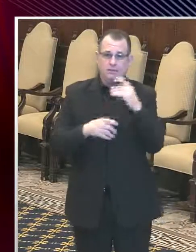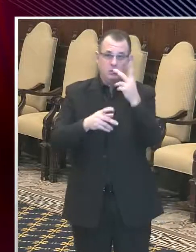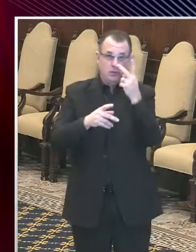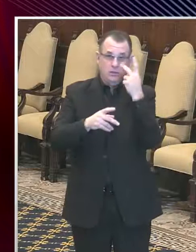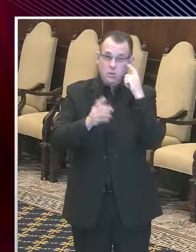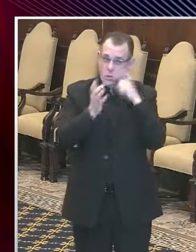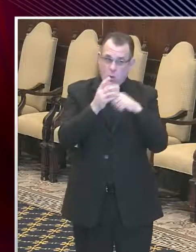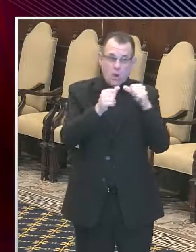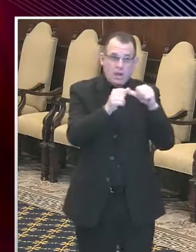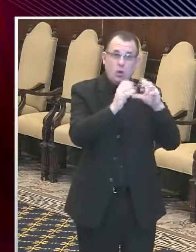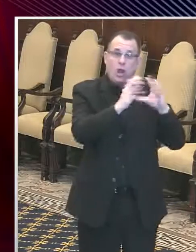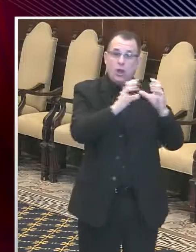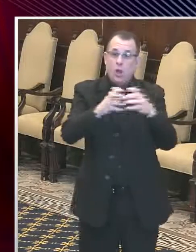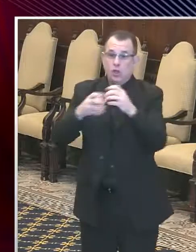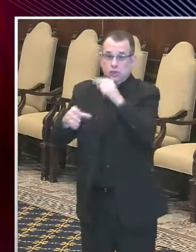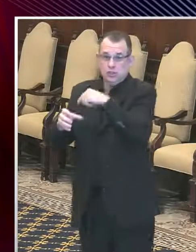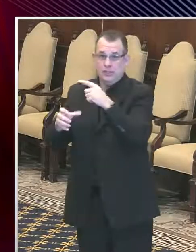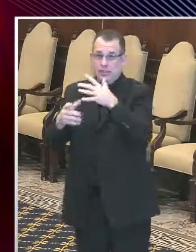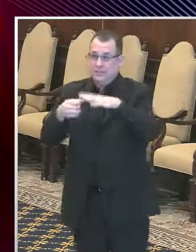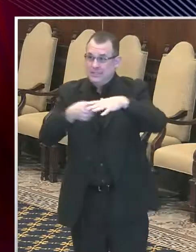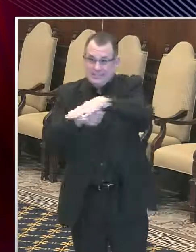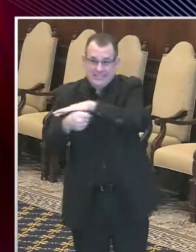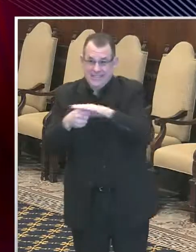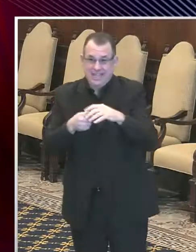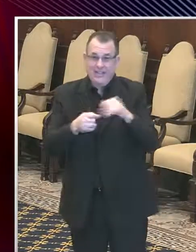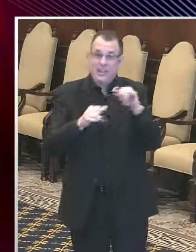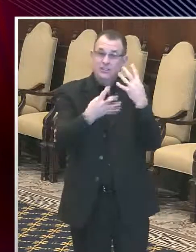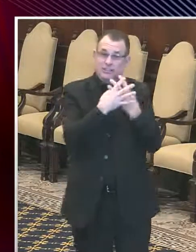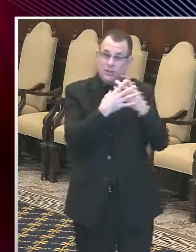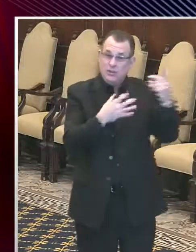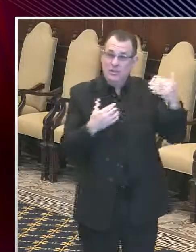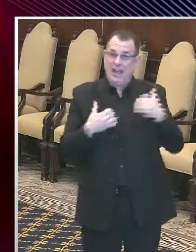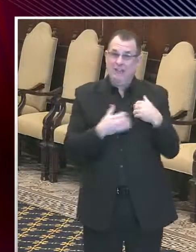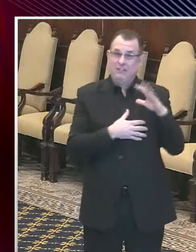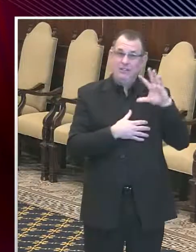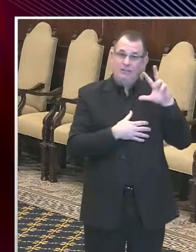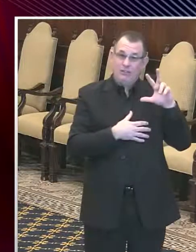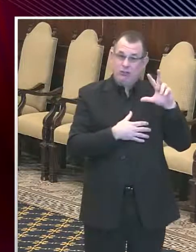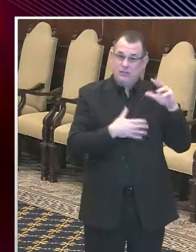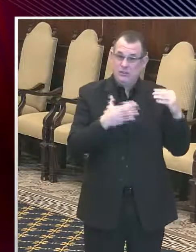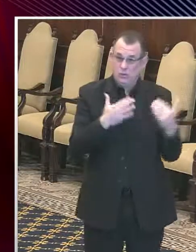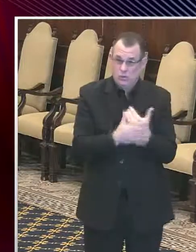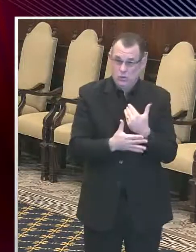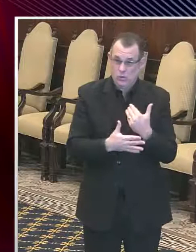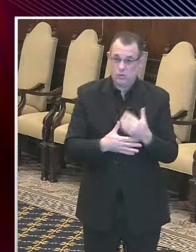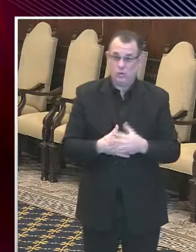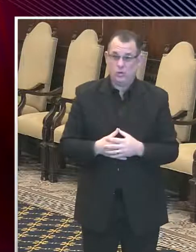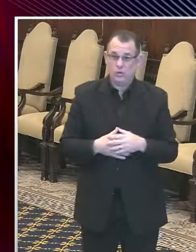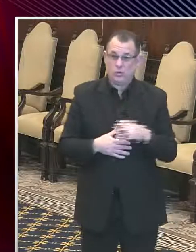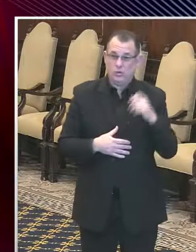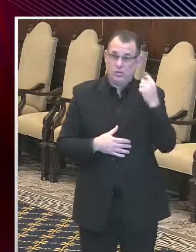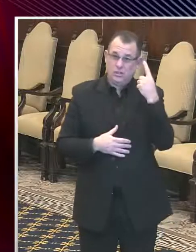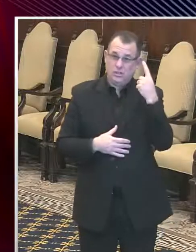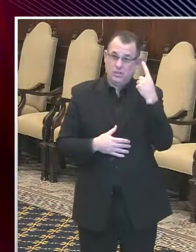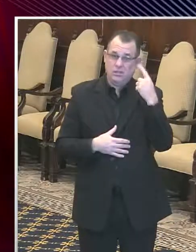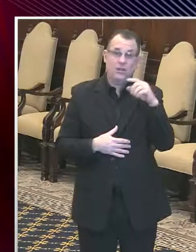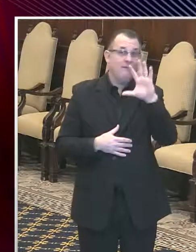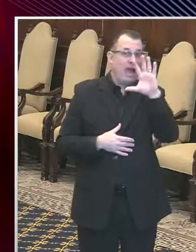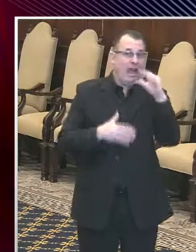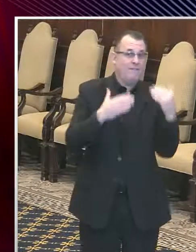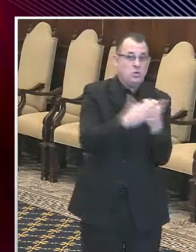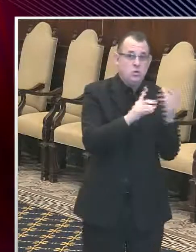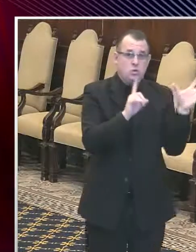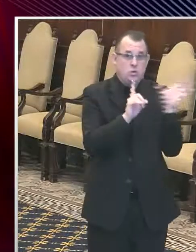jail now has 53 inmates with the active infection. That includes 5 new positives and 6 others who have recovered and been removed from